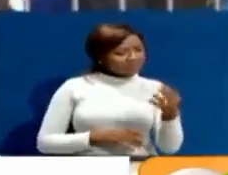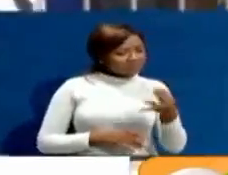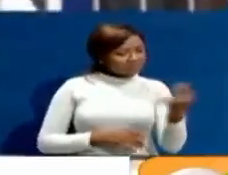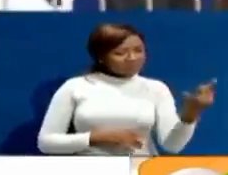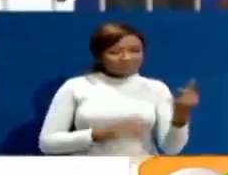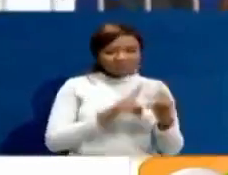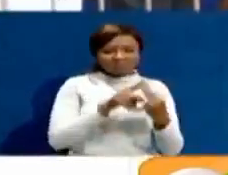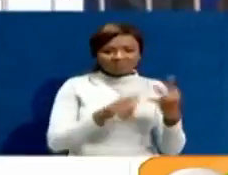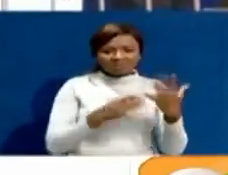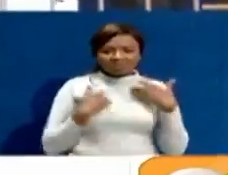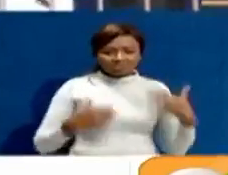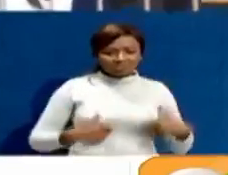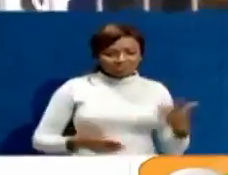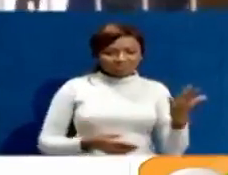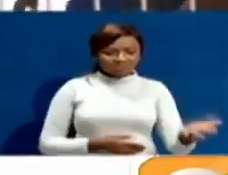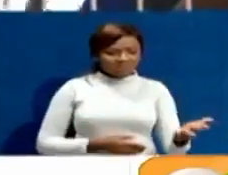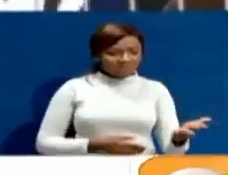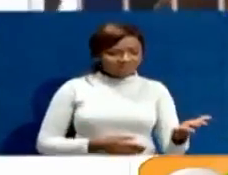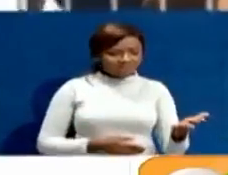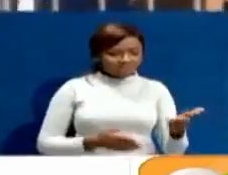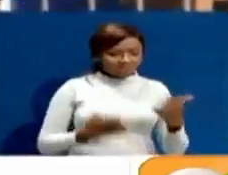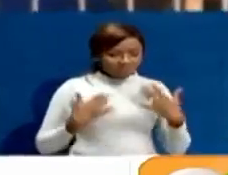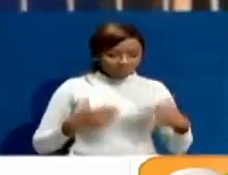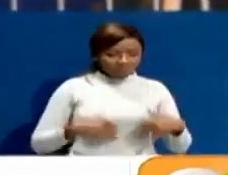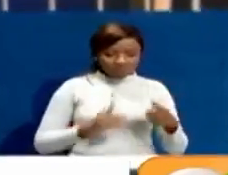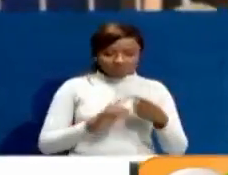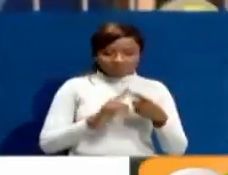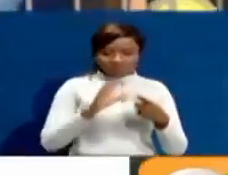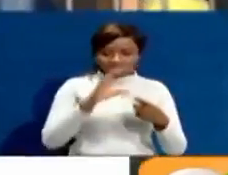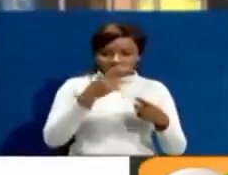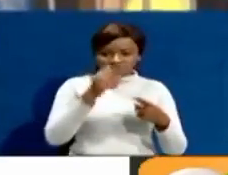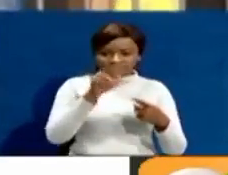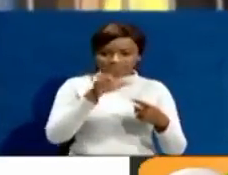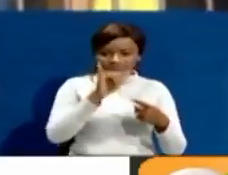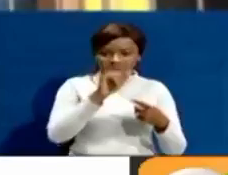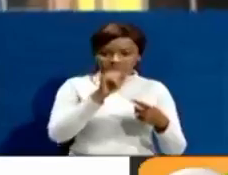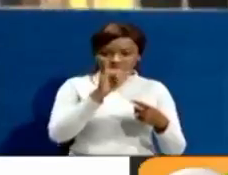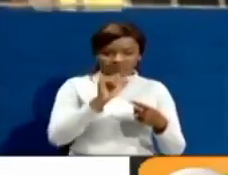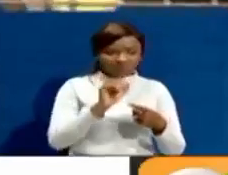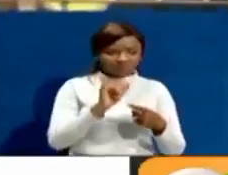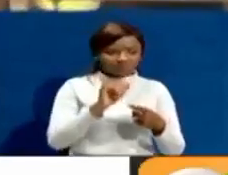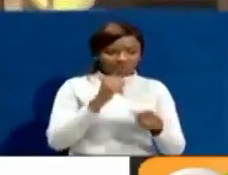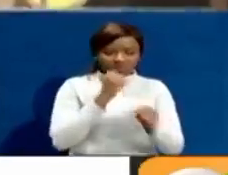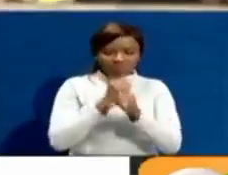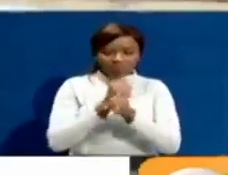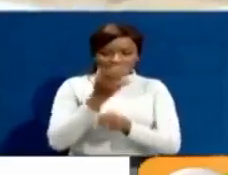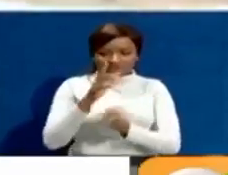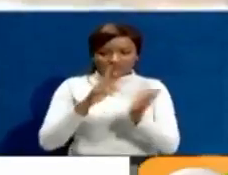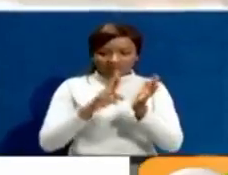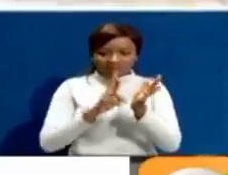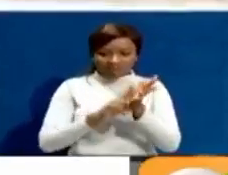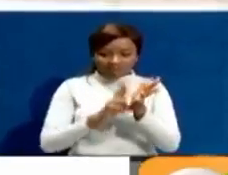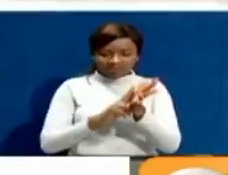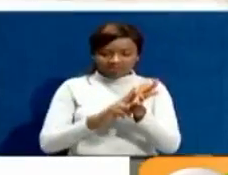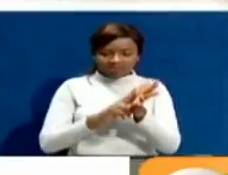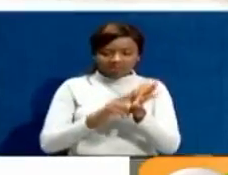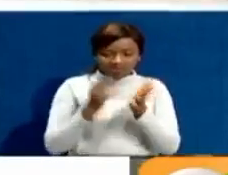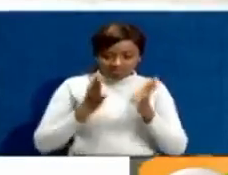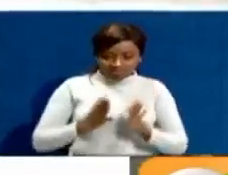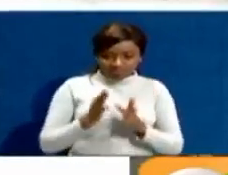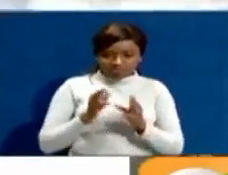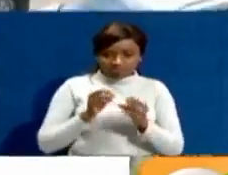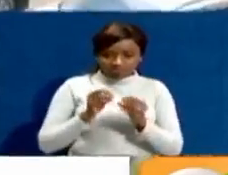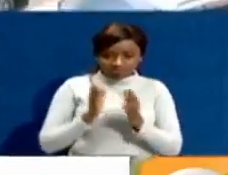bodies. The bodies of Charity Kemboi, an officer working with the Registrar of Persons Department, her son